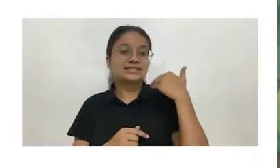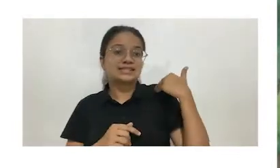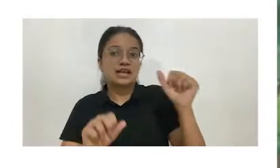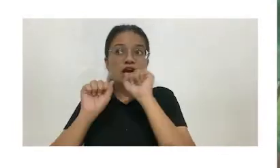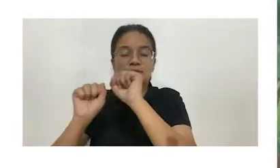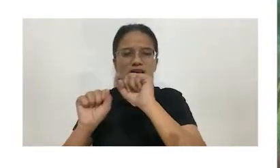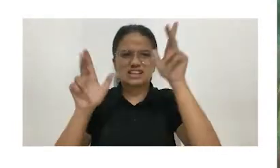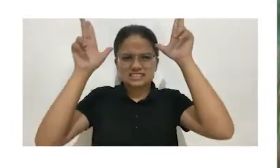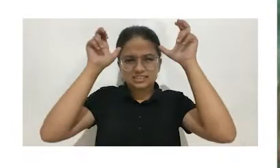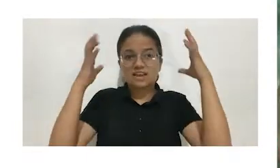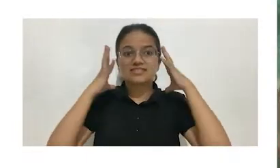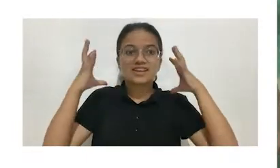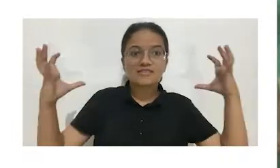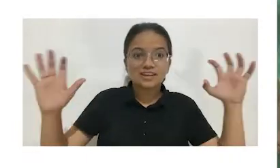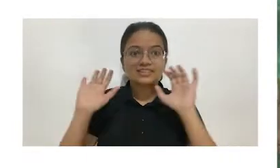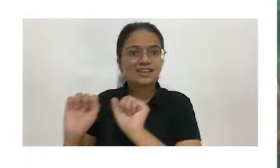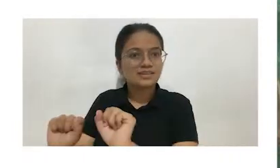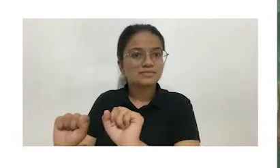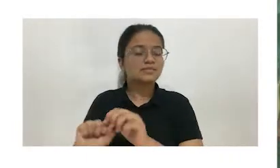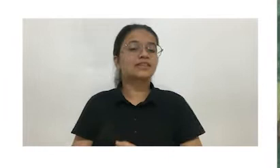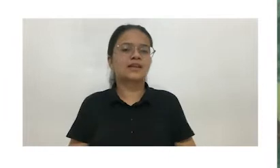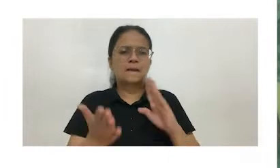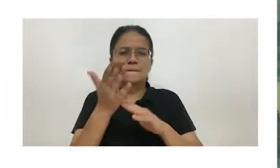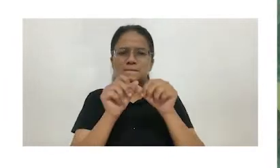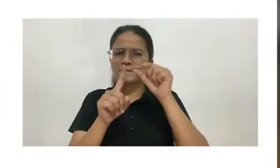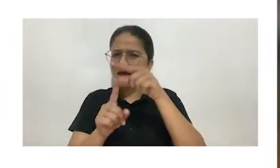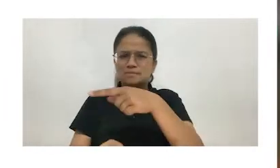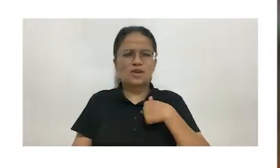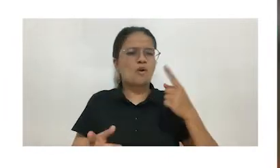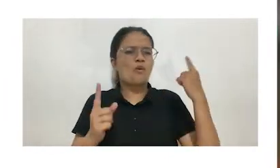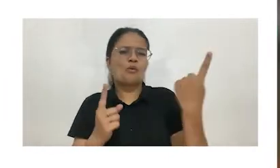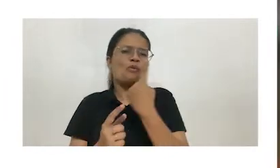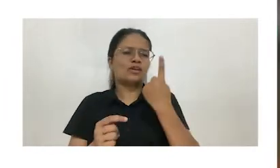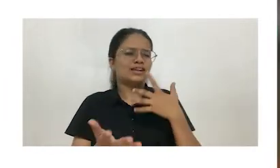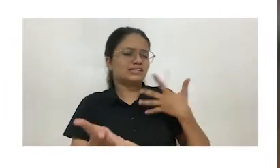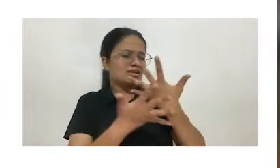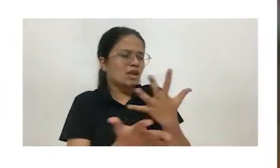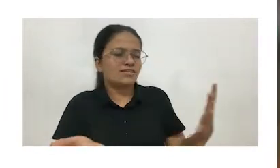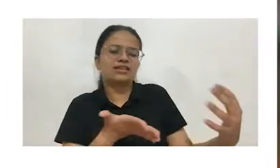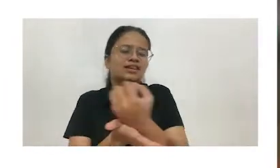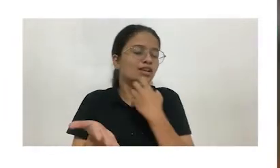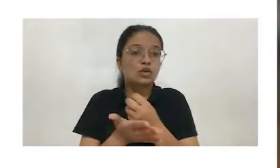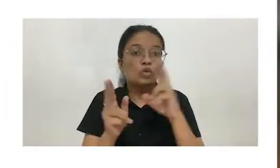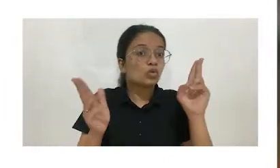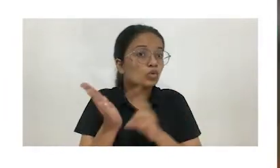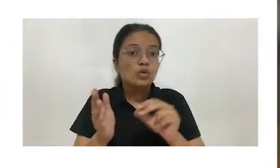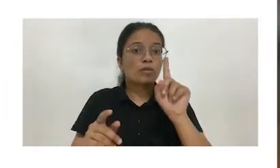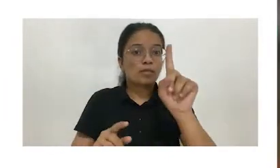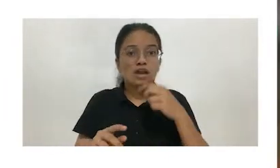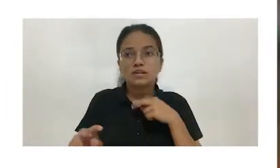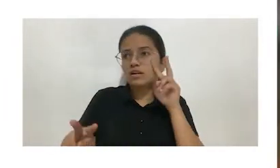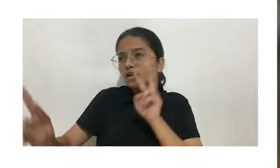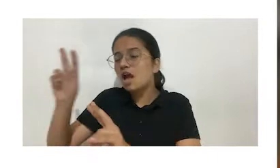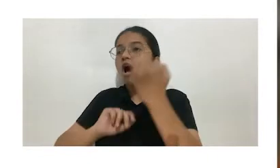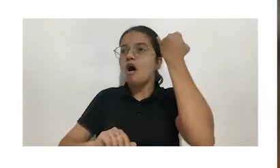the sister of the demon king Ravan. We would like MAP not just to be a repository for objects. We really see MAP